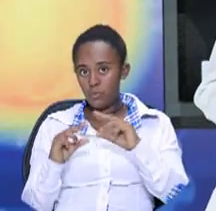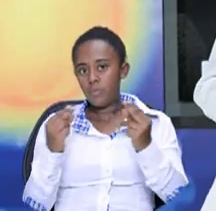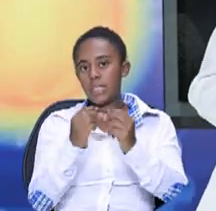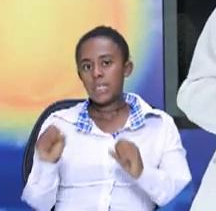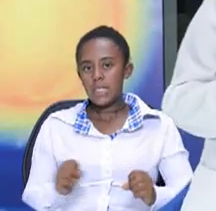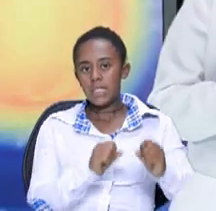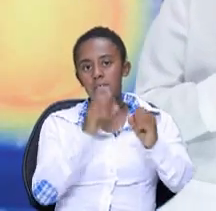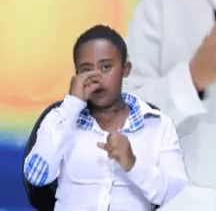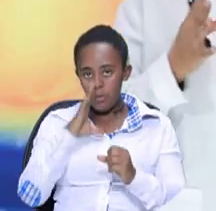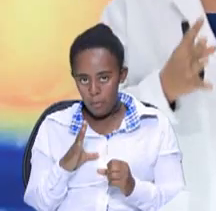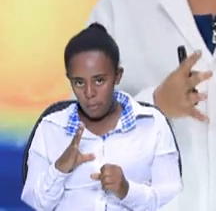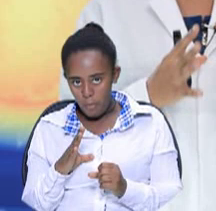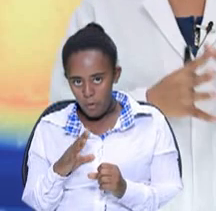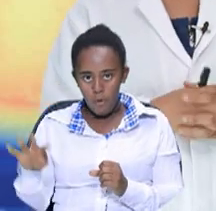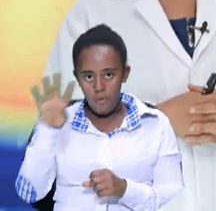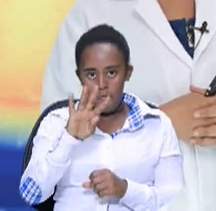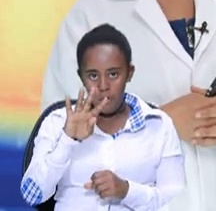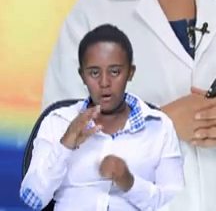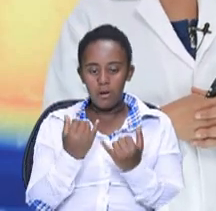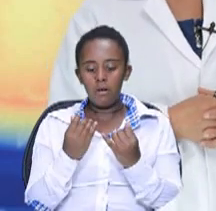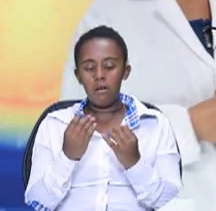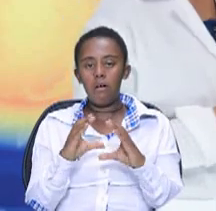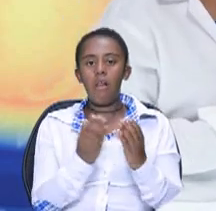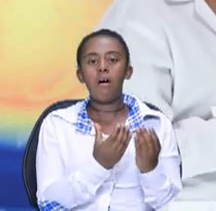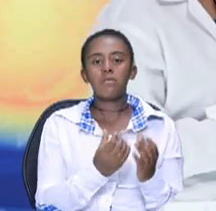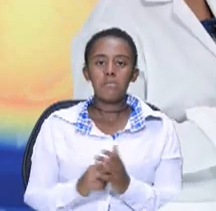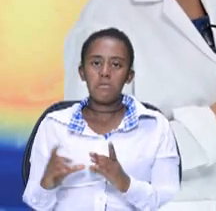grouped the human blood into 4 classes.